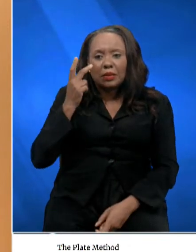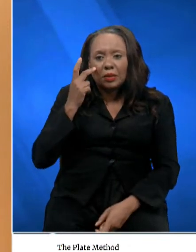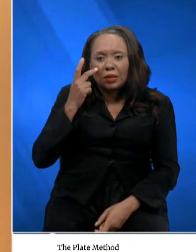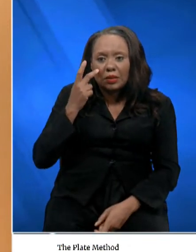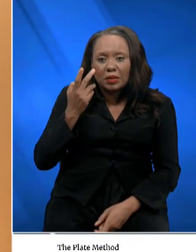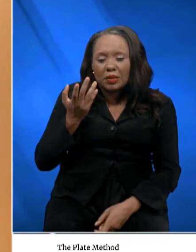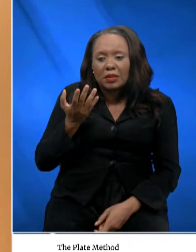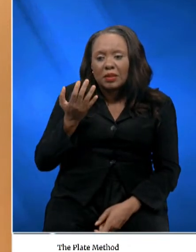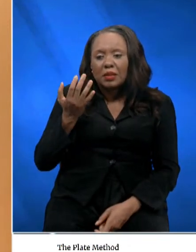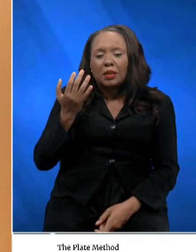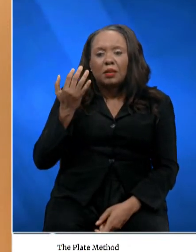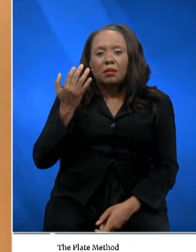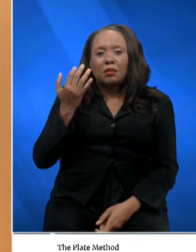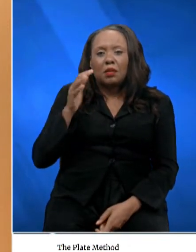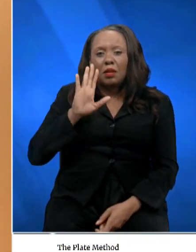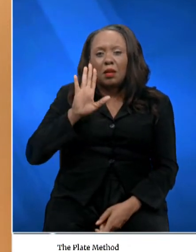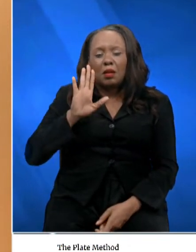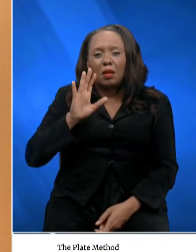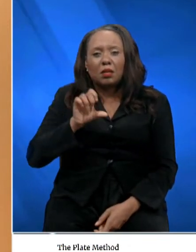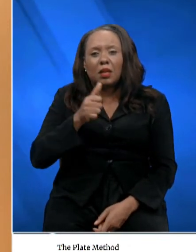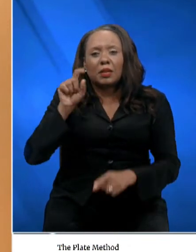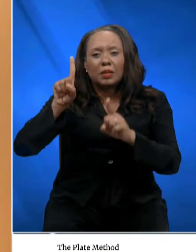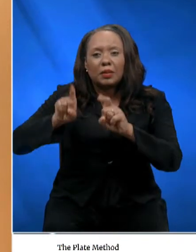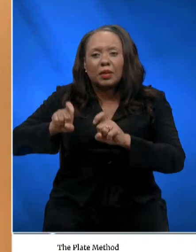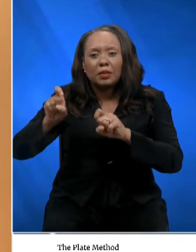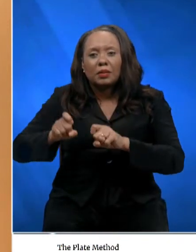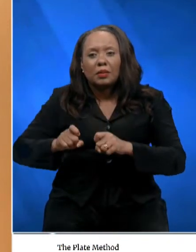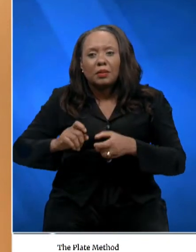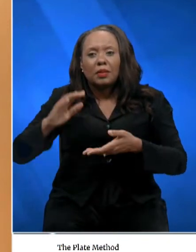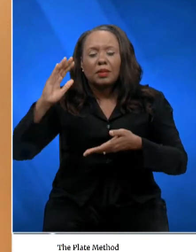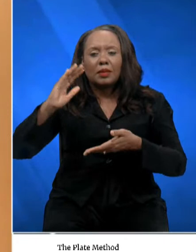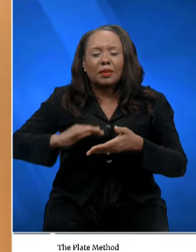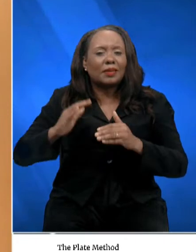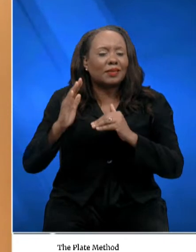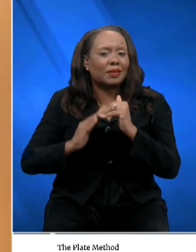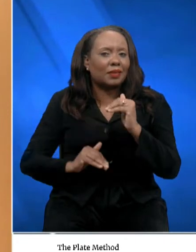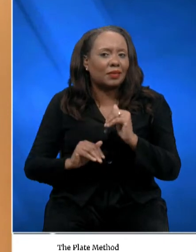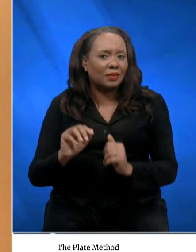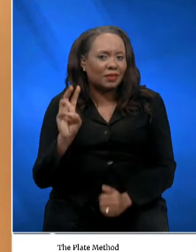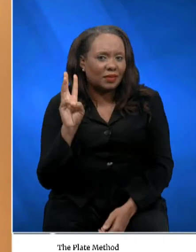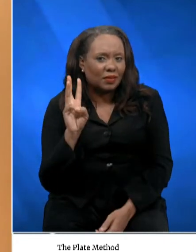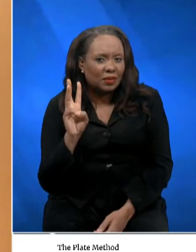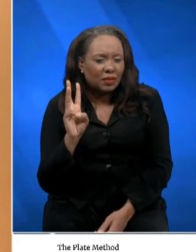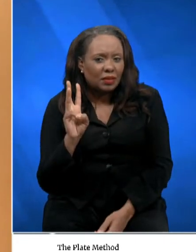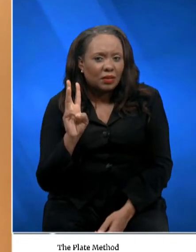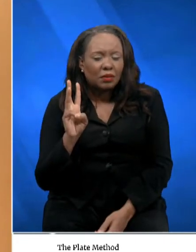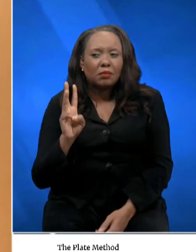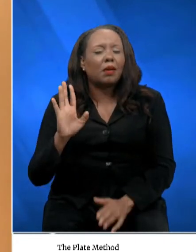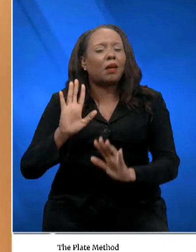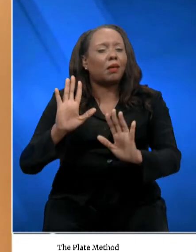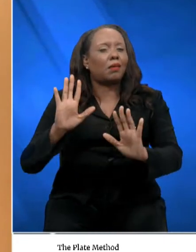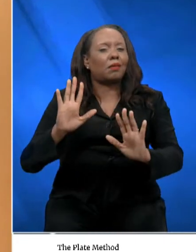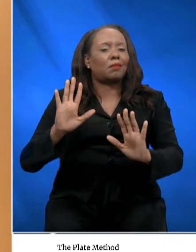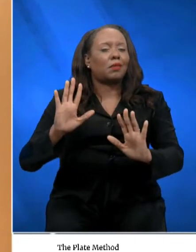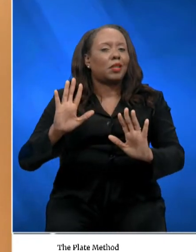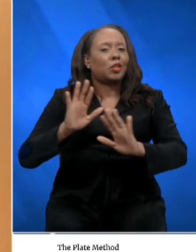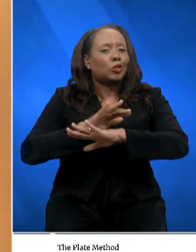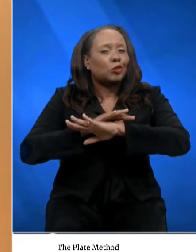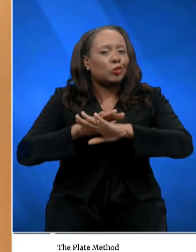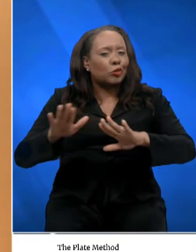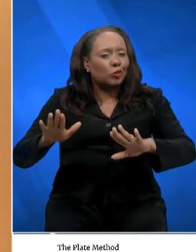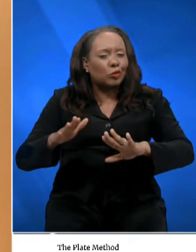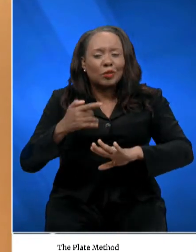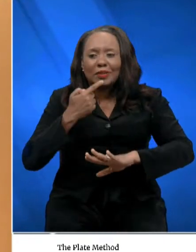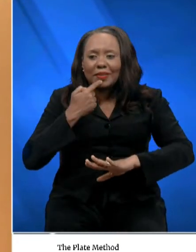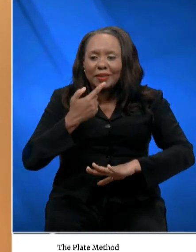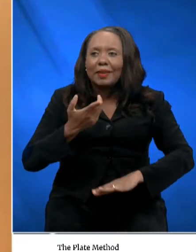fasting blood sugar, probably less than 6, I would say. Again, don't quote me on that exact number, because